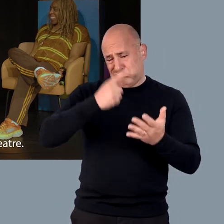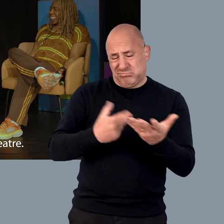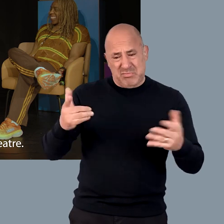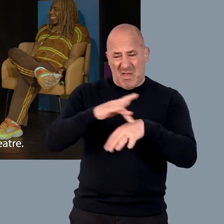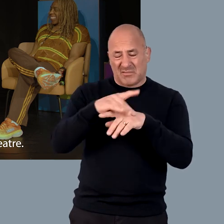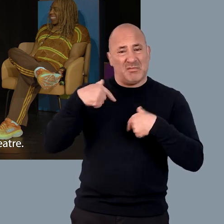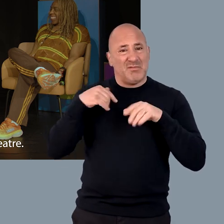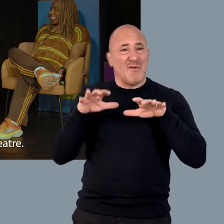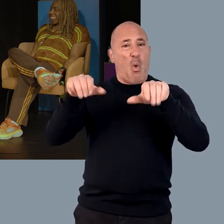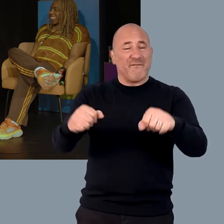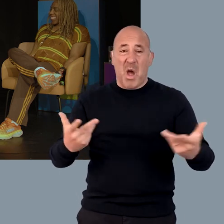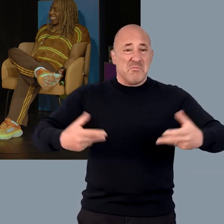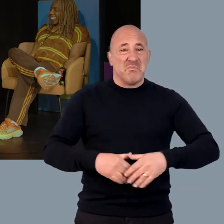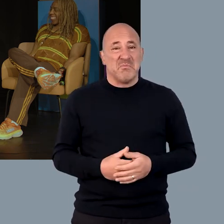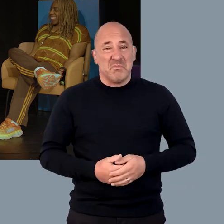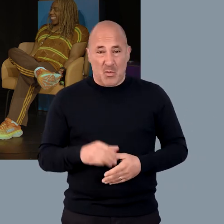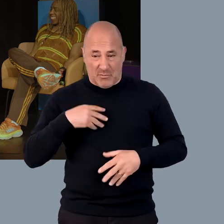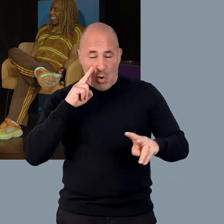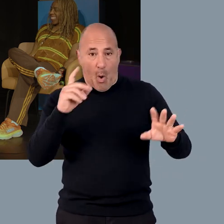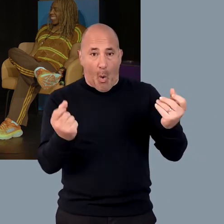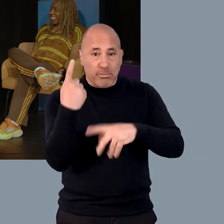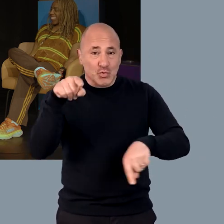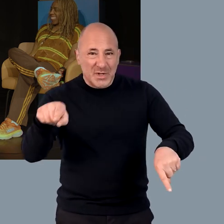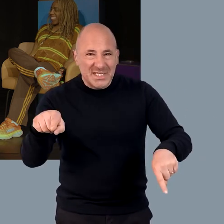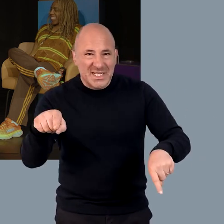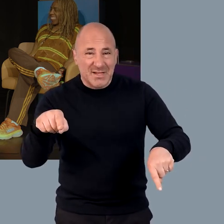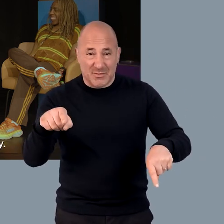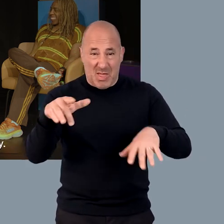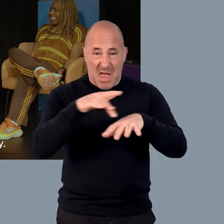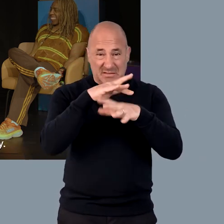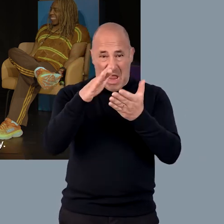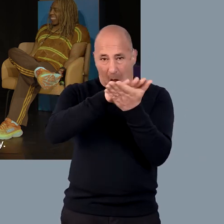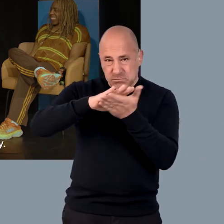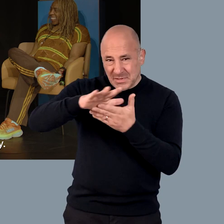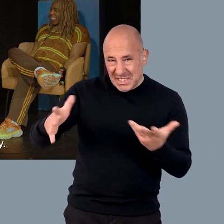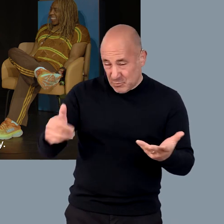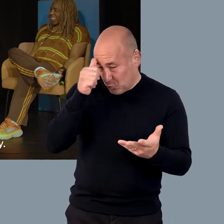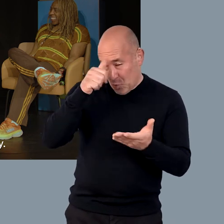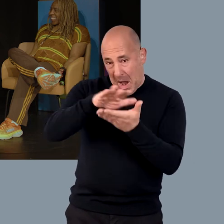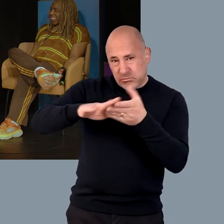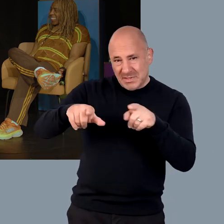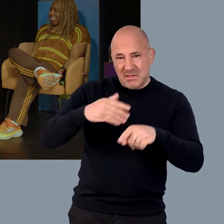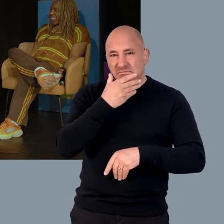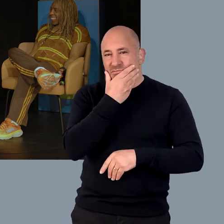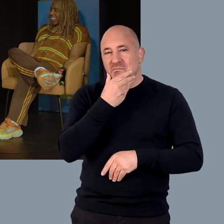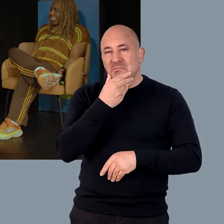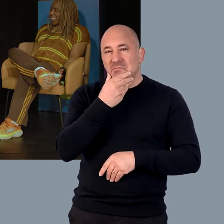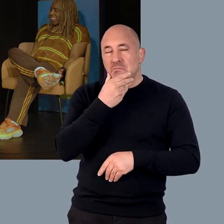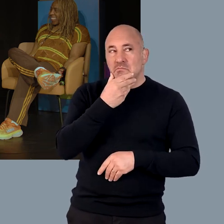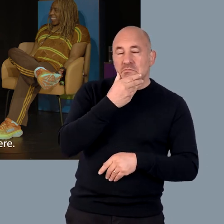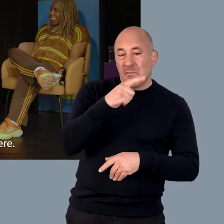decided that I would just take over the theatre. I saw an opportunity where I knew that theatre would be empty. I knew that theatre would be empty. And I thought,